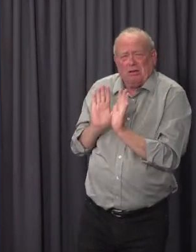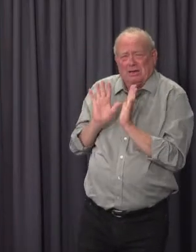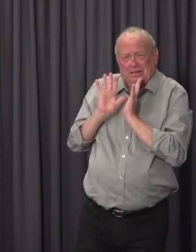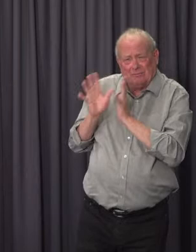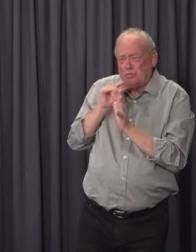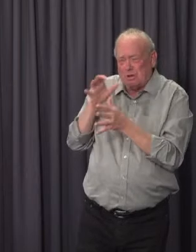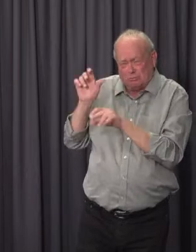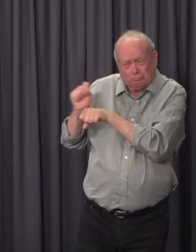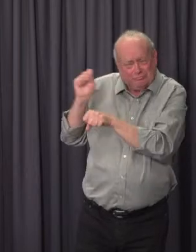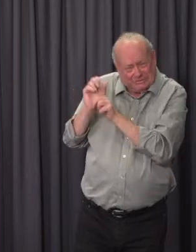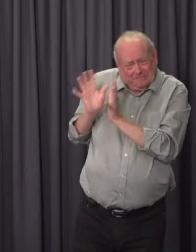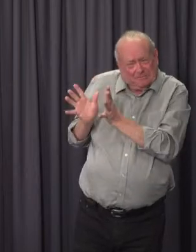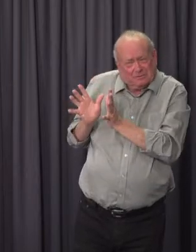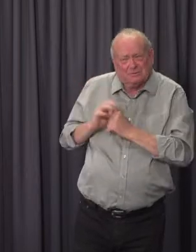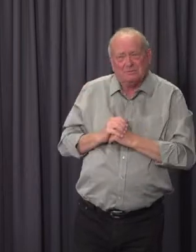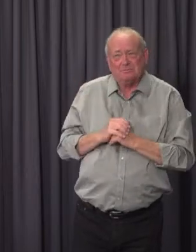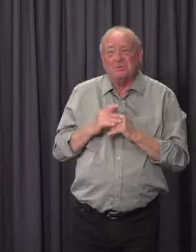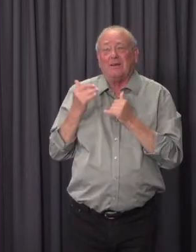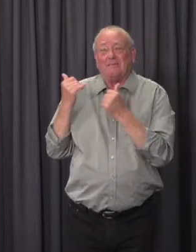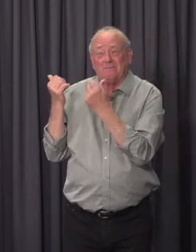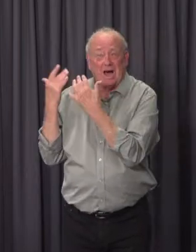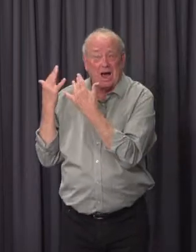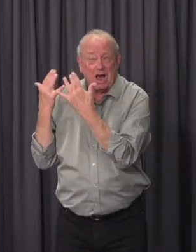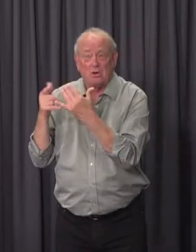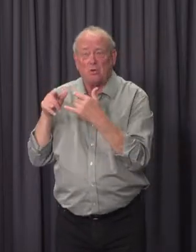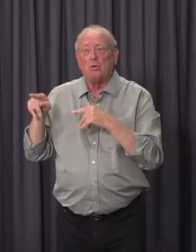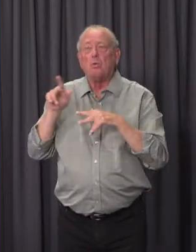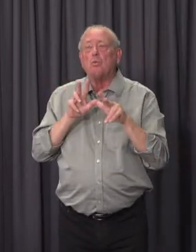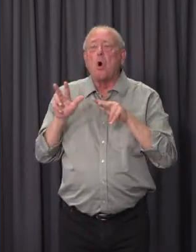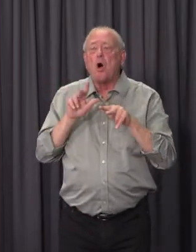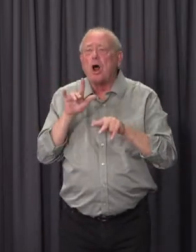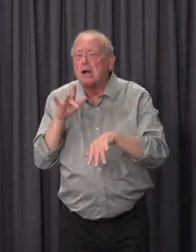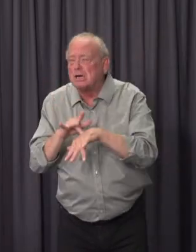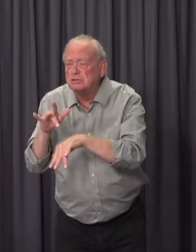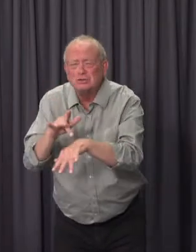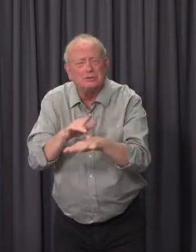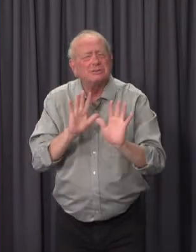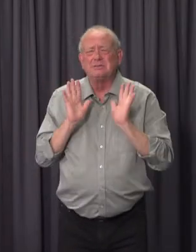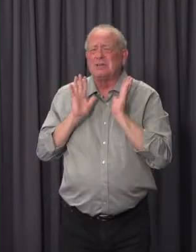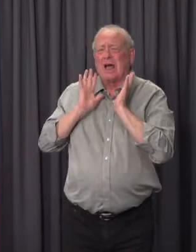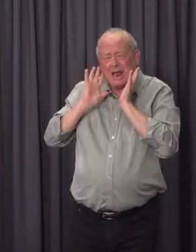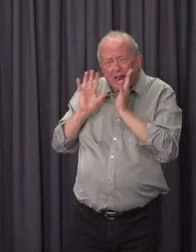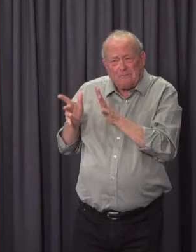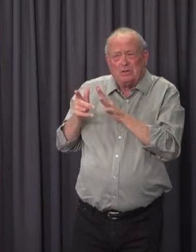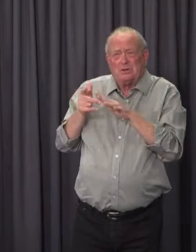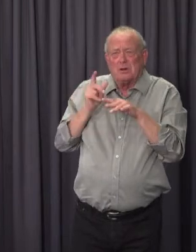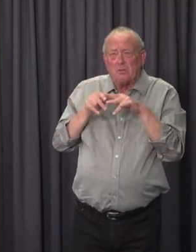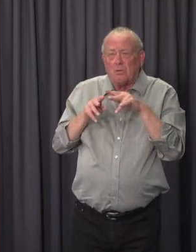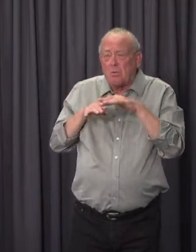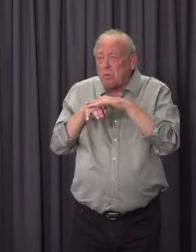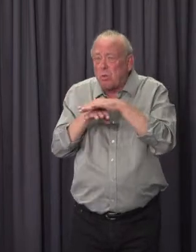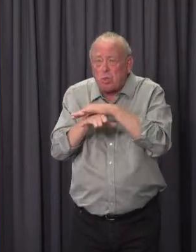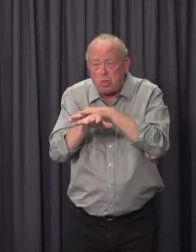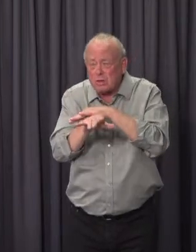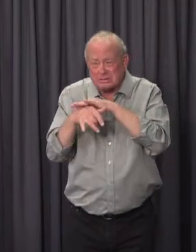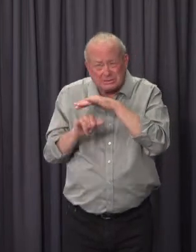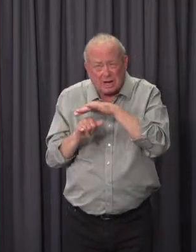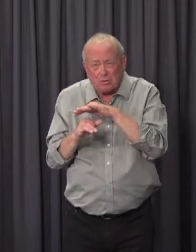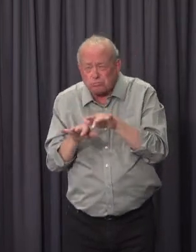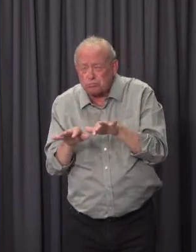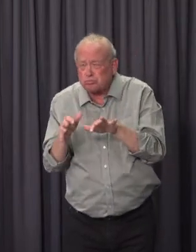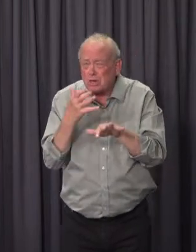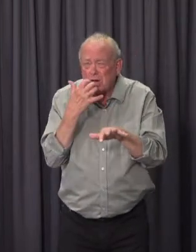should always follow the direction of local authorities when re-entering their communities. New assistance